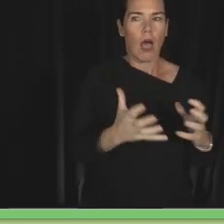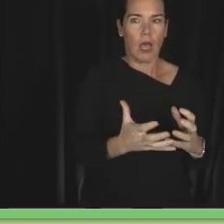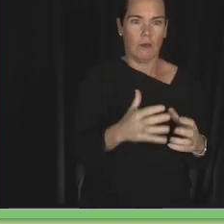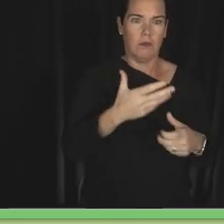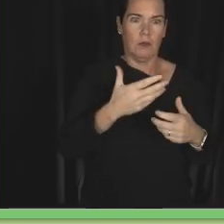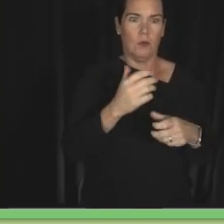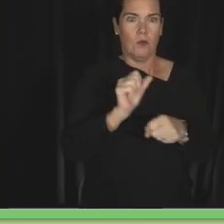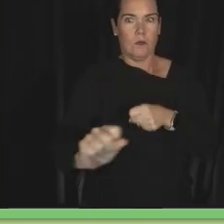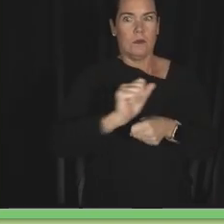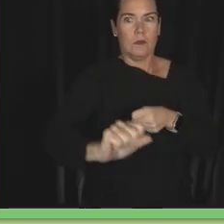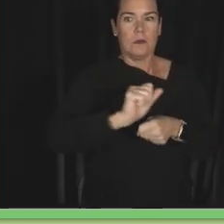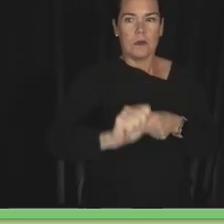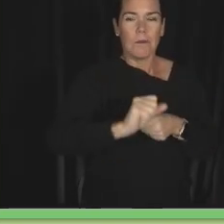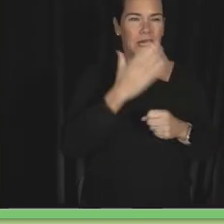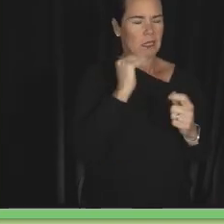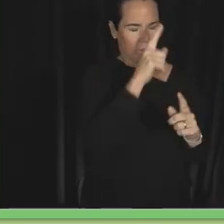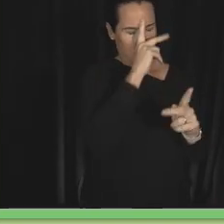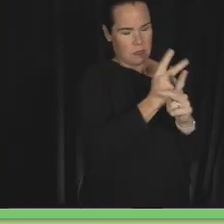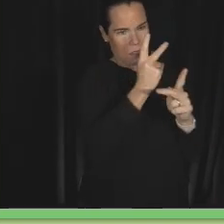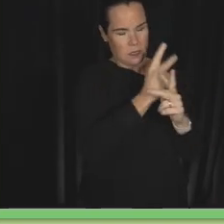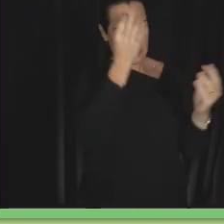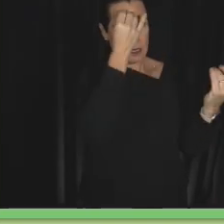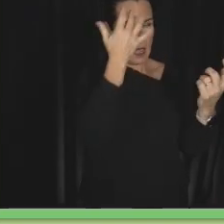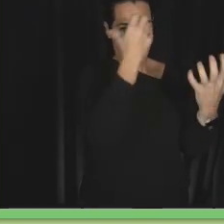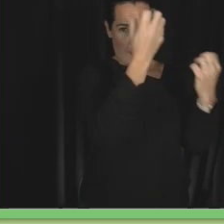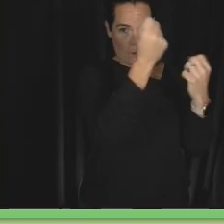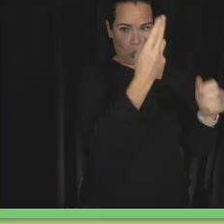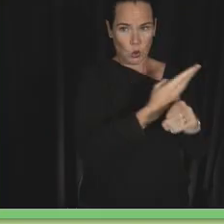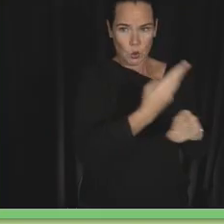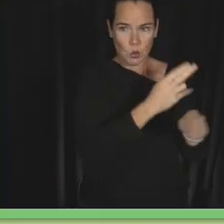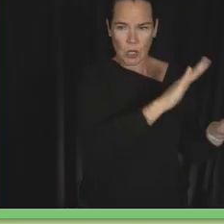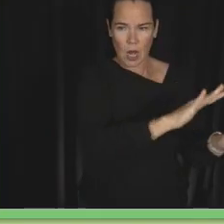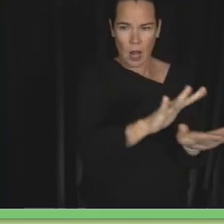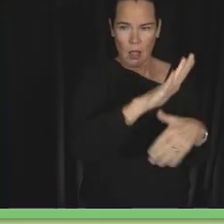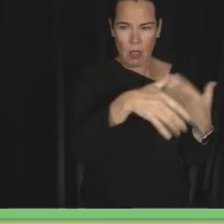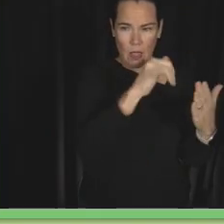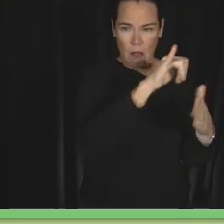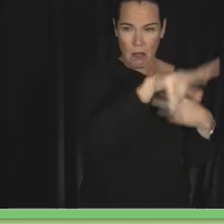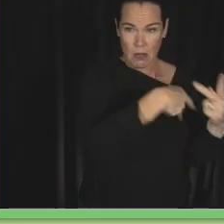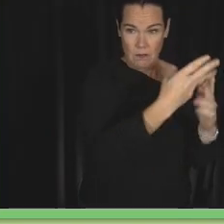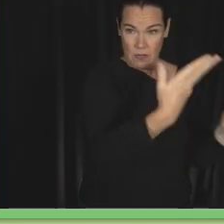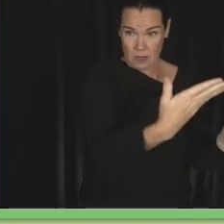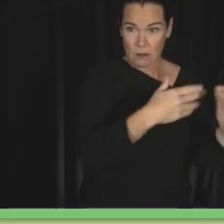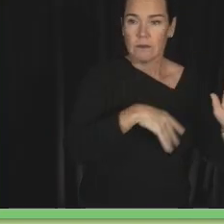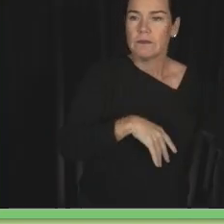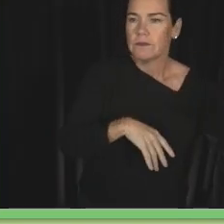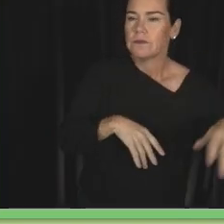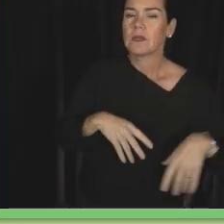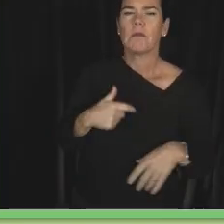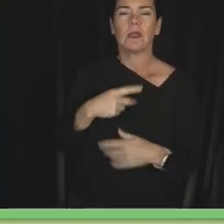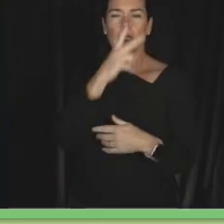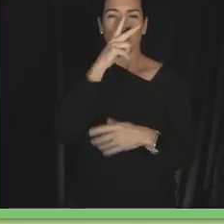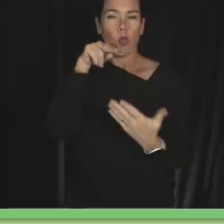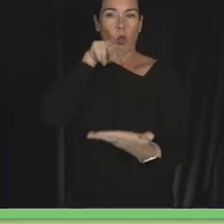Bit had to do all those computations, memory allocations, that kind of thing. But let's see what the report